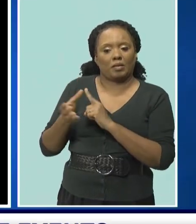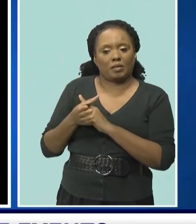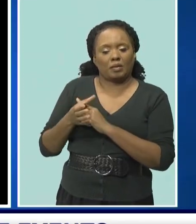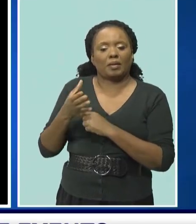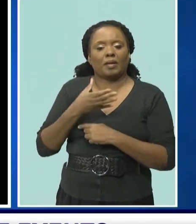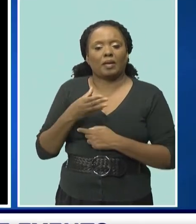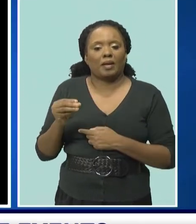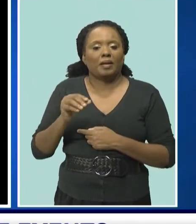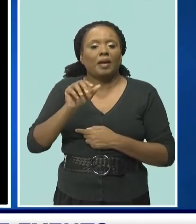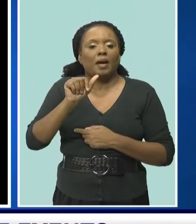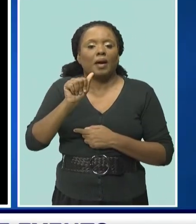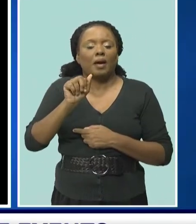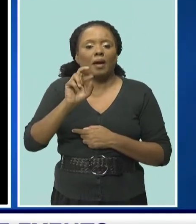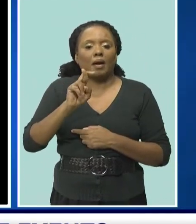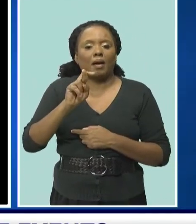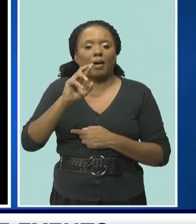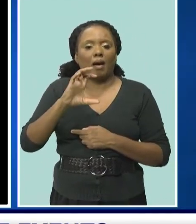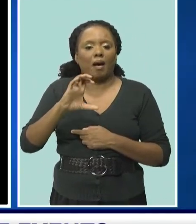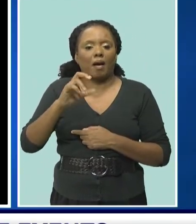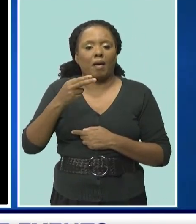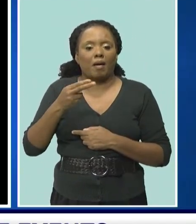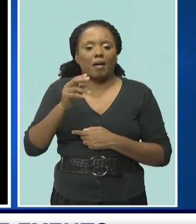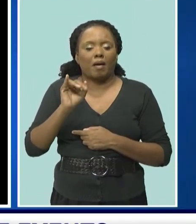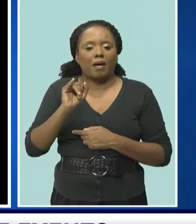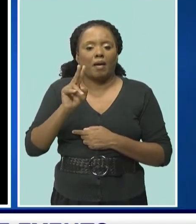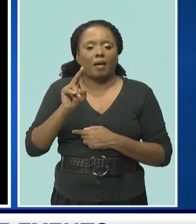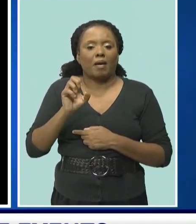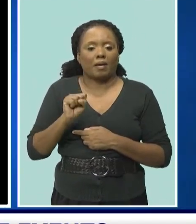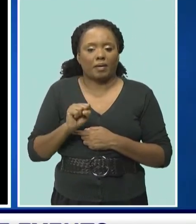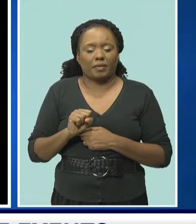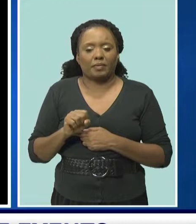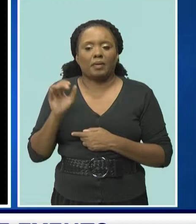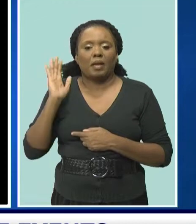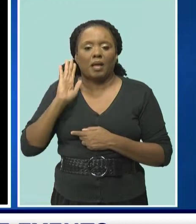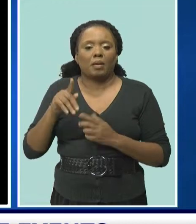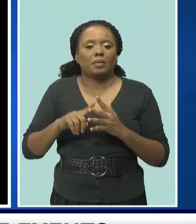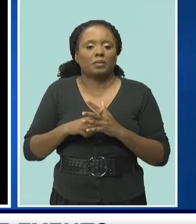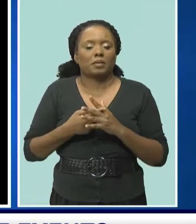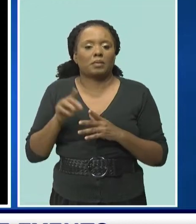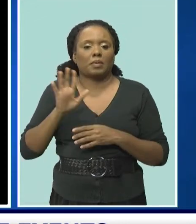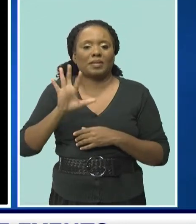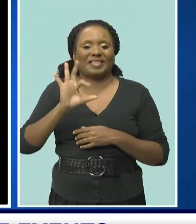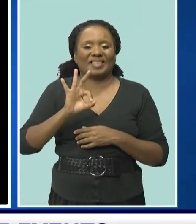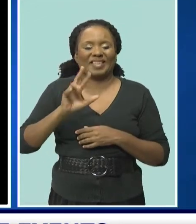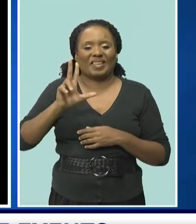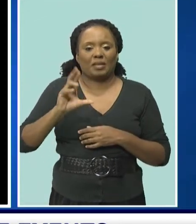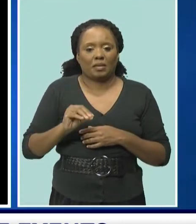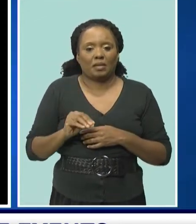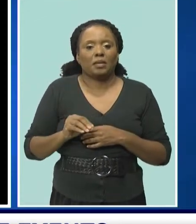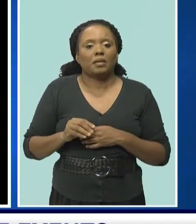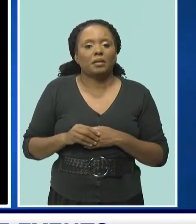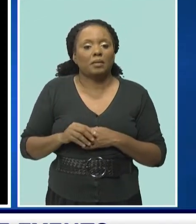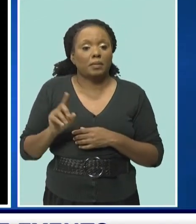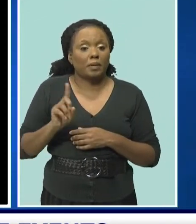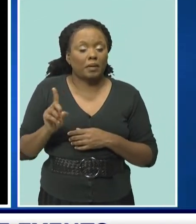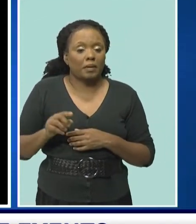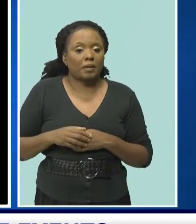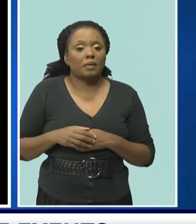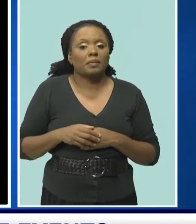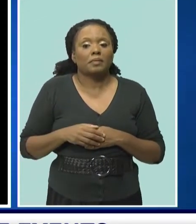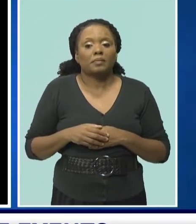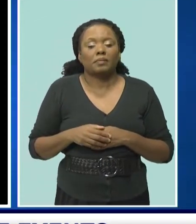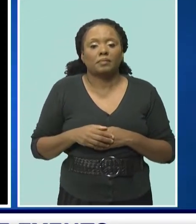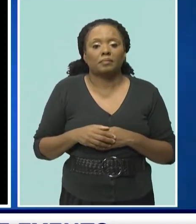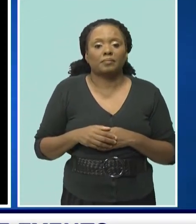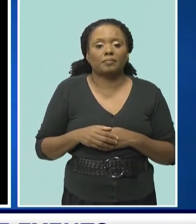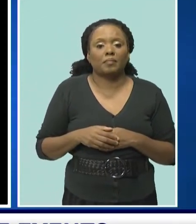produce a genealogy marketplace, which will start at just around 9:30 at the National Archives head offices at